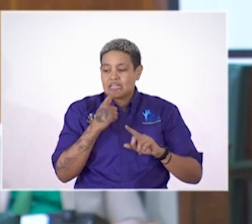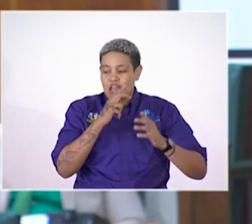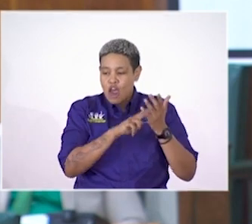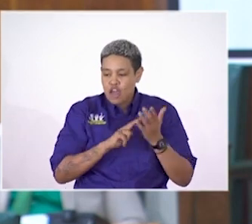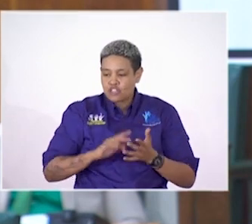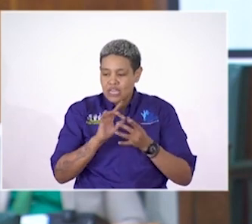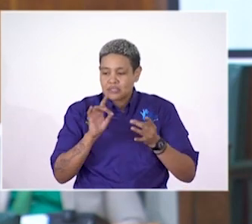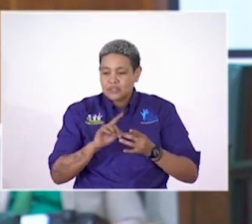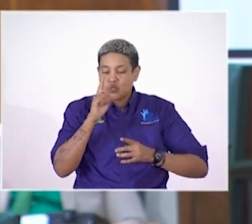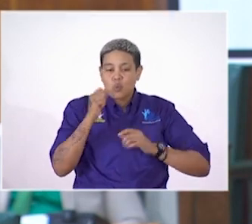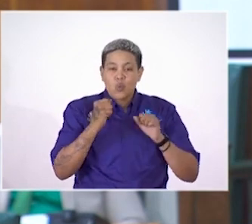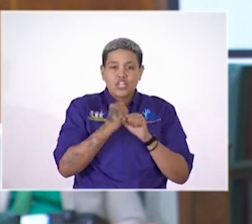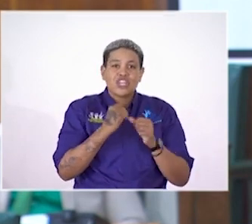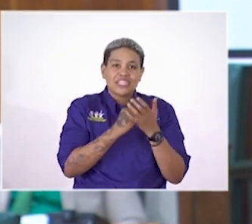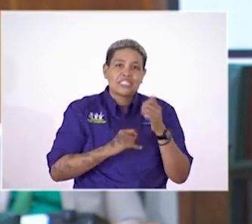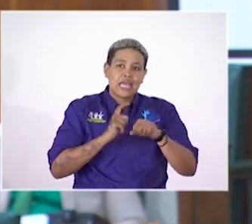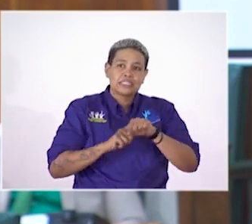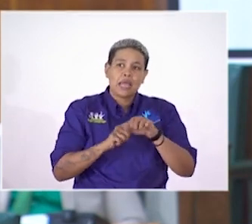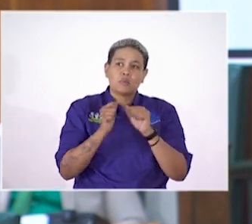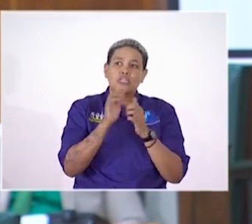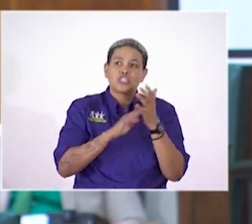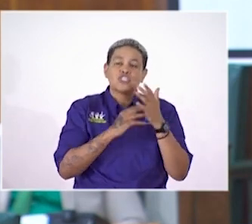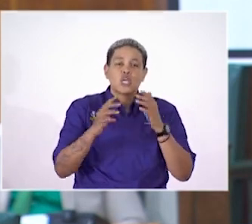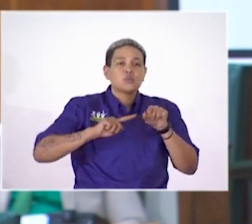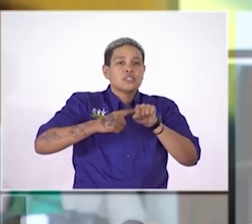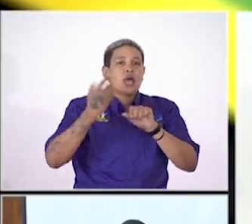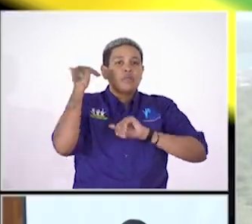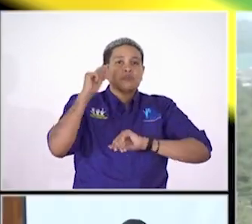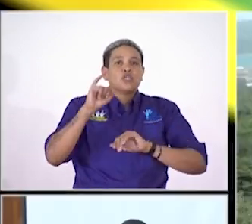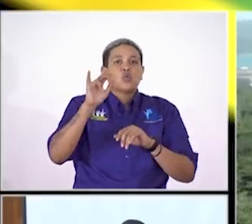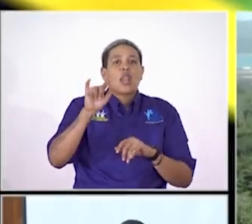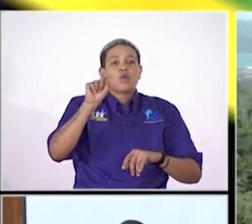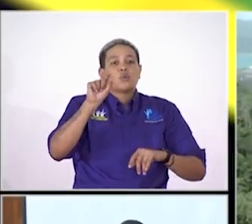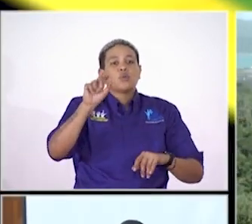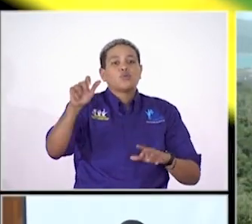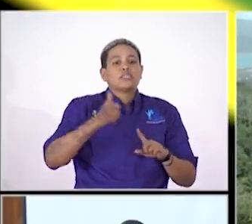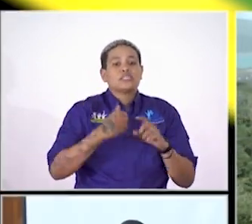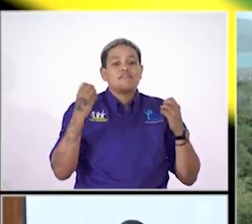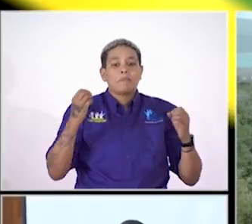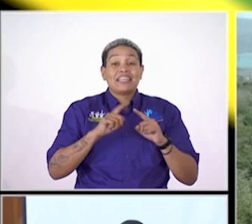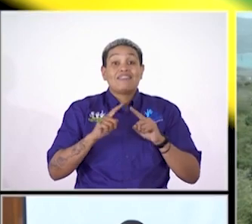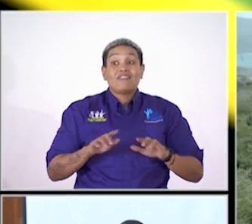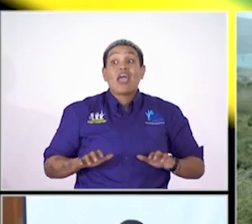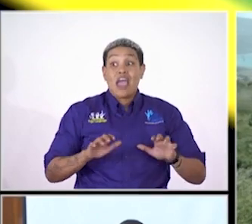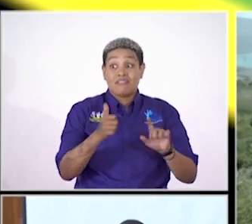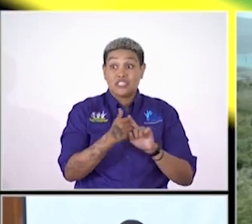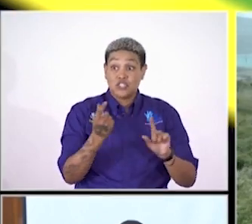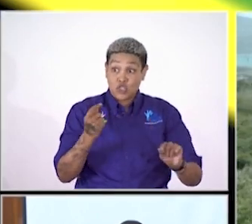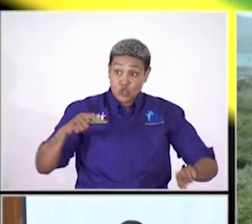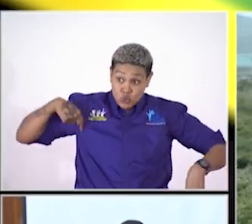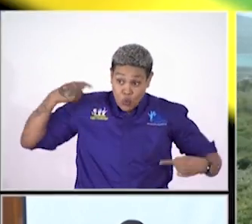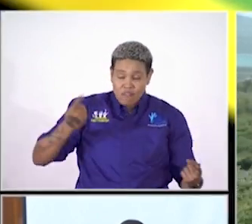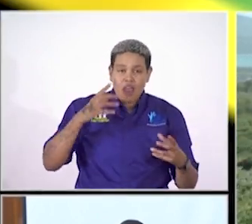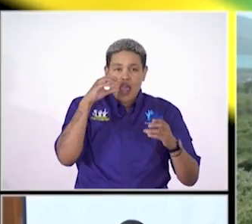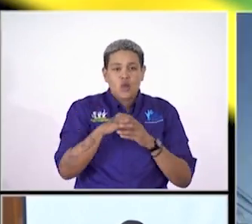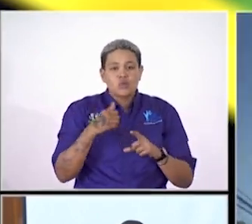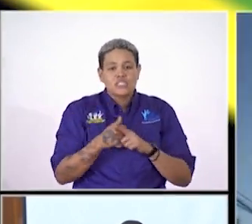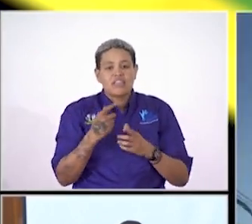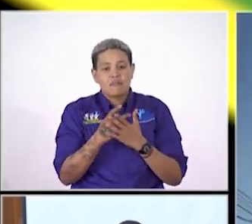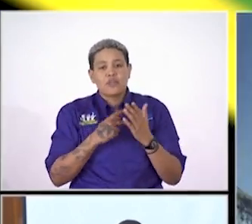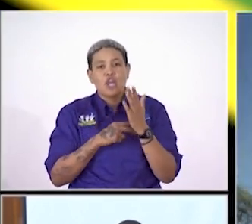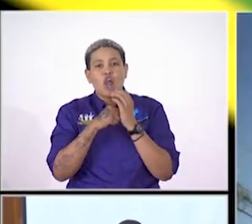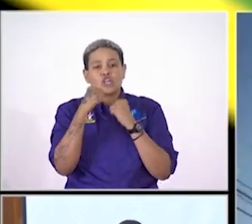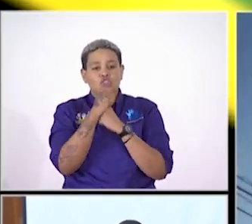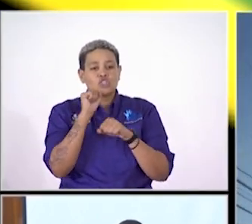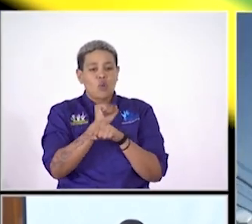speaks to a one-year design period with a scheduled start of July 2023. Many of the activities done so far include pre-construction